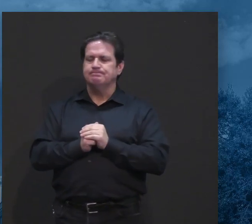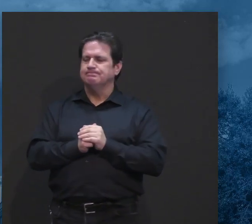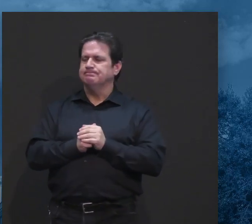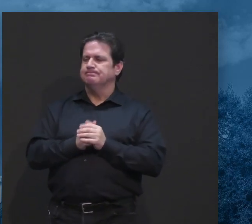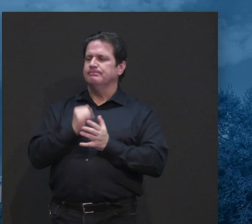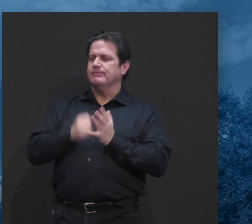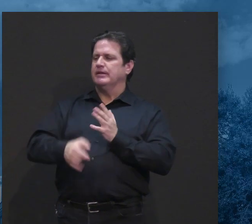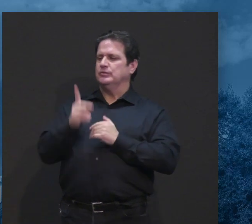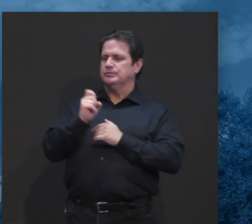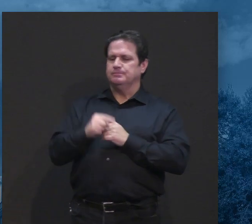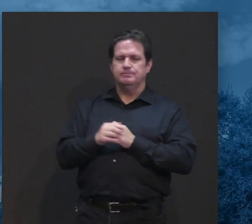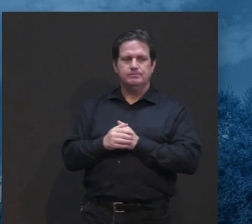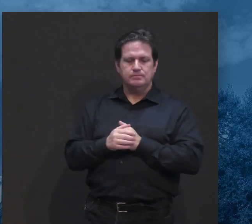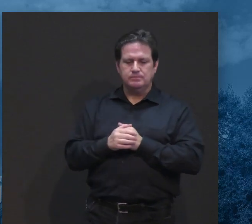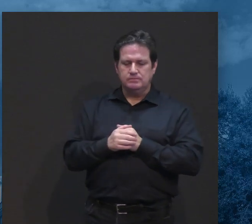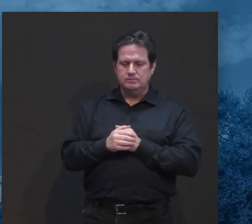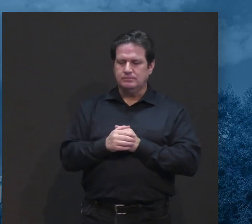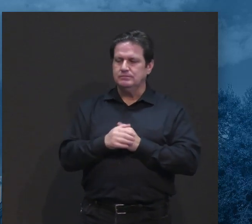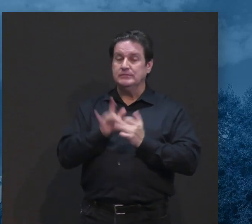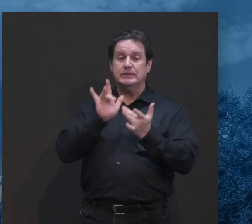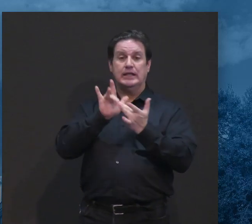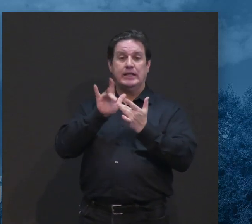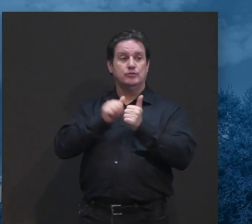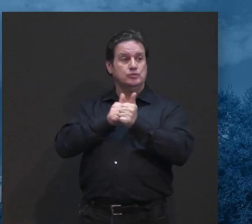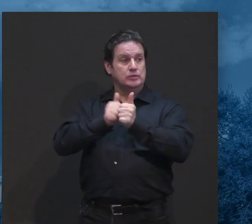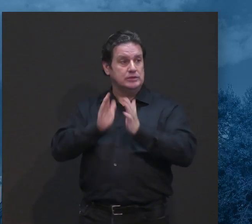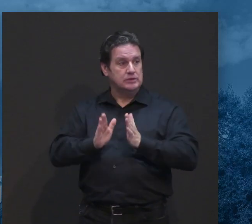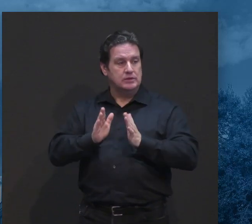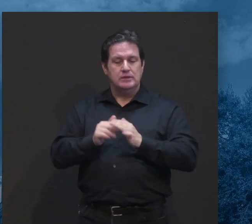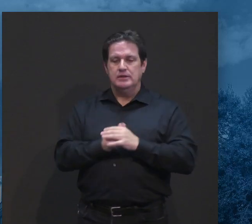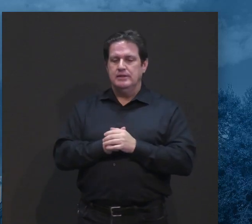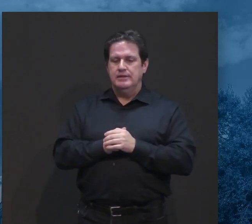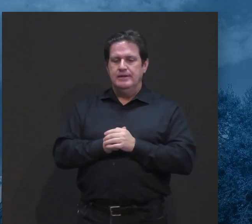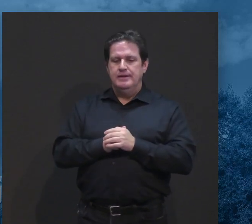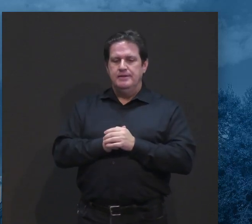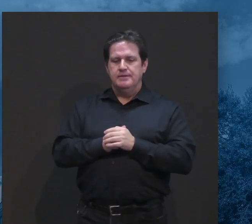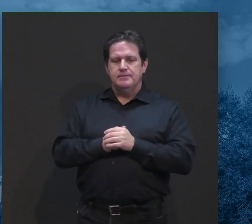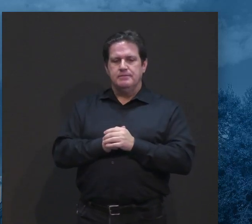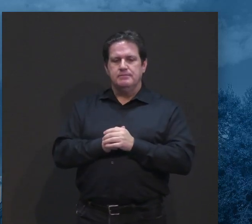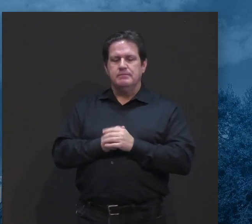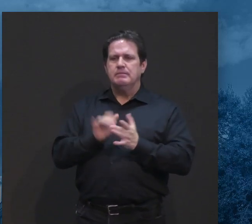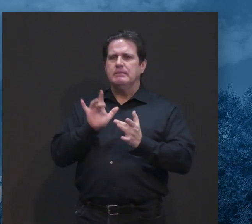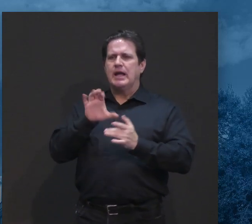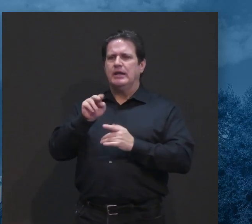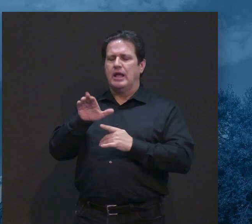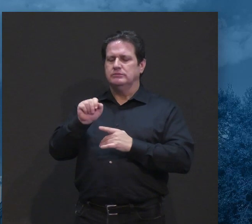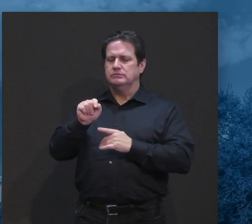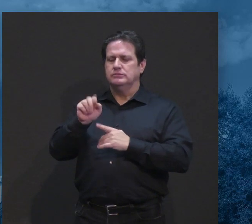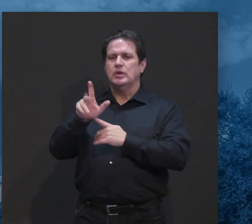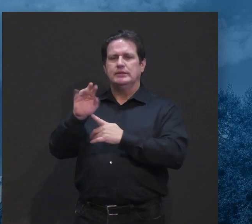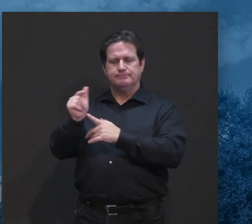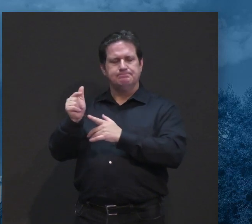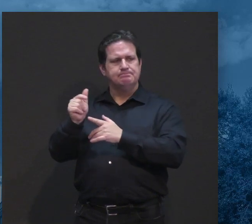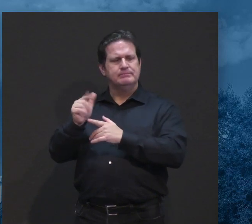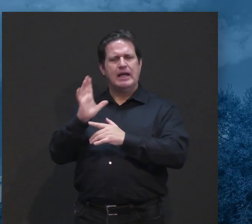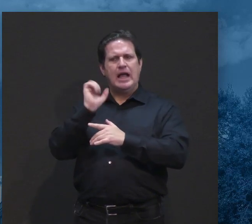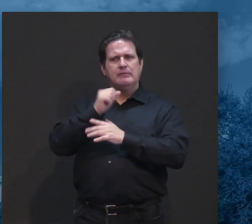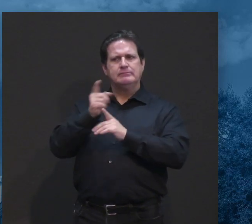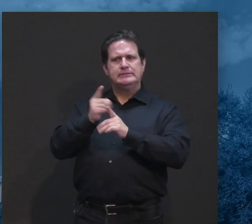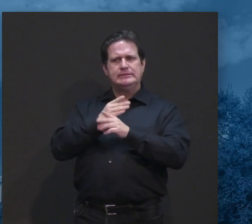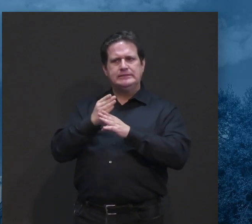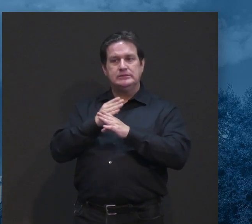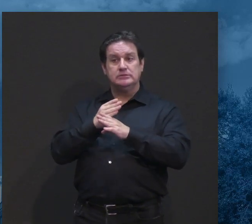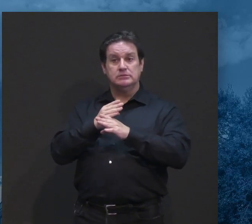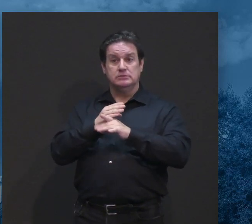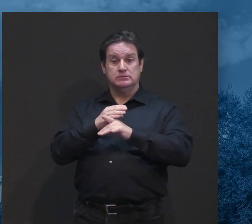last question for you on contact tracing, going back to that, is there an estimated distance between the